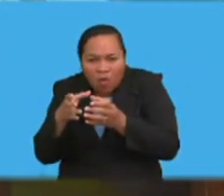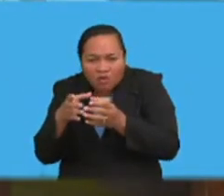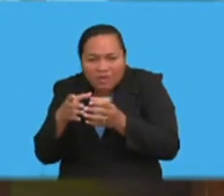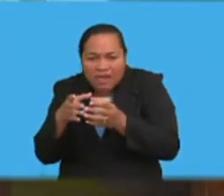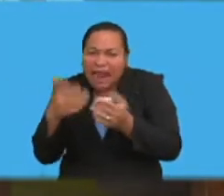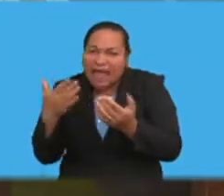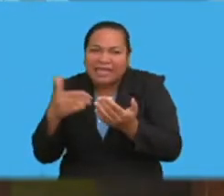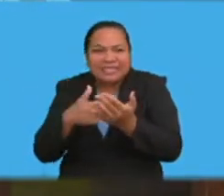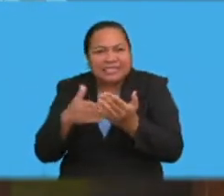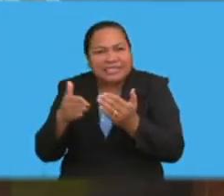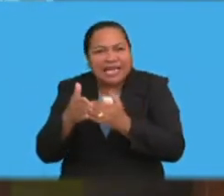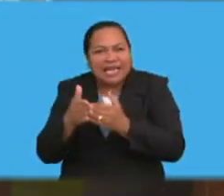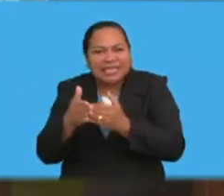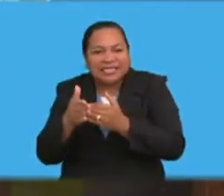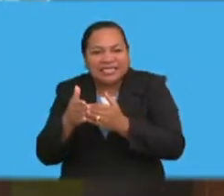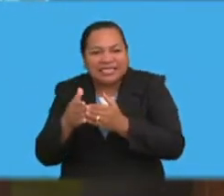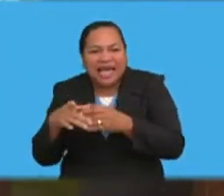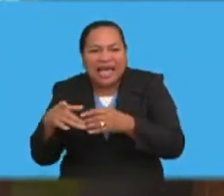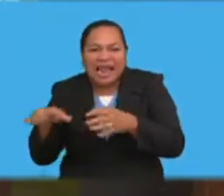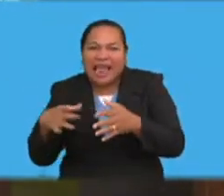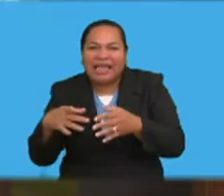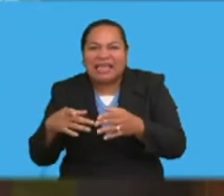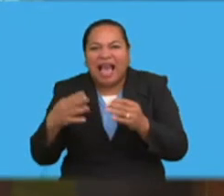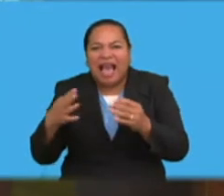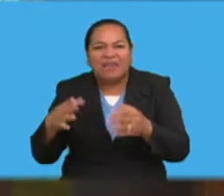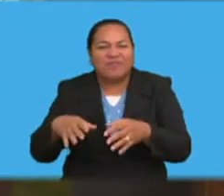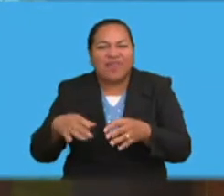of a half a playing field, Madam Speaker.